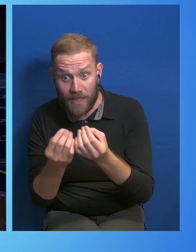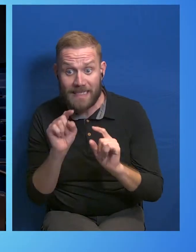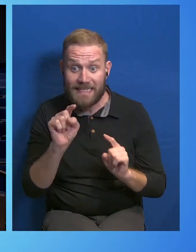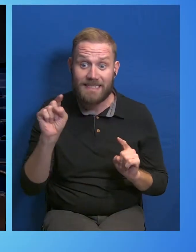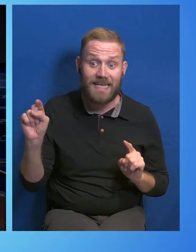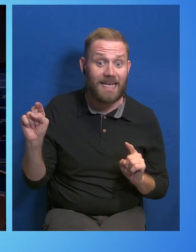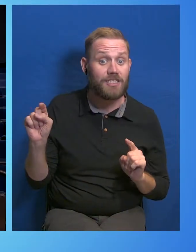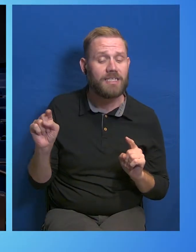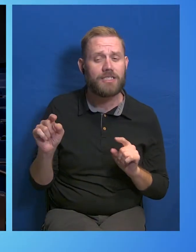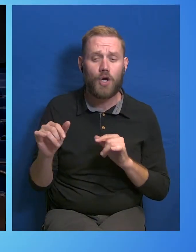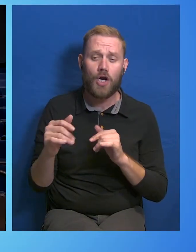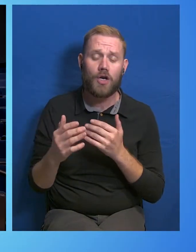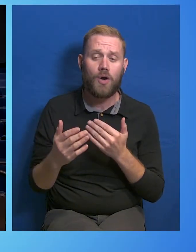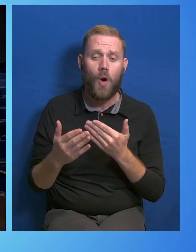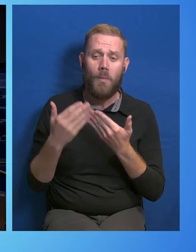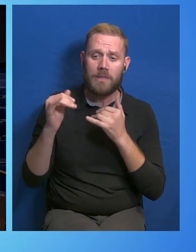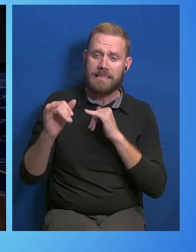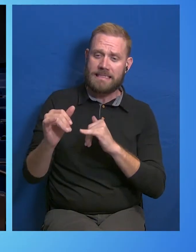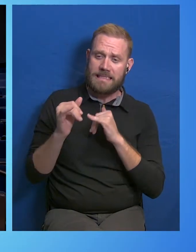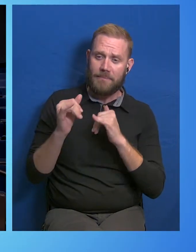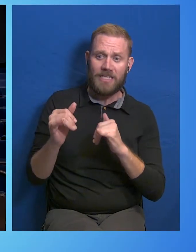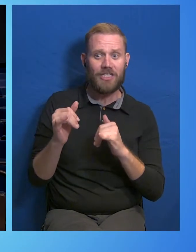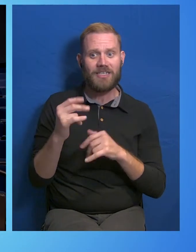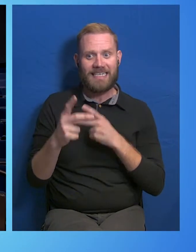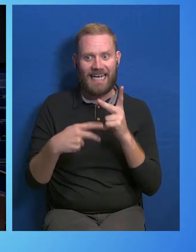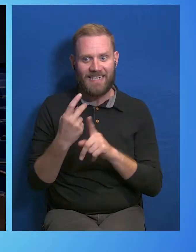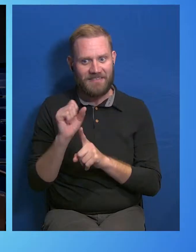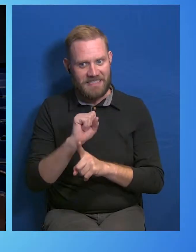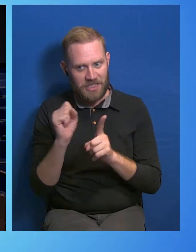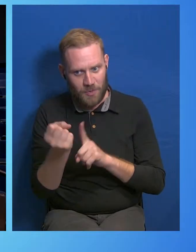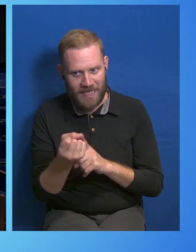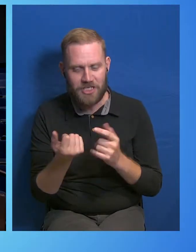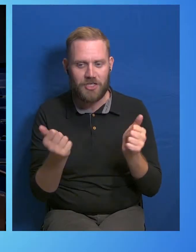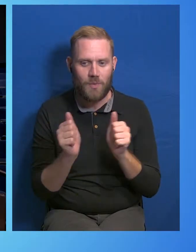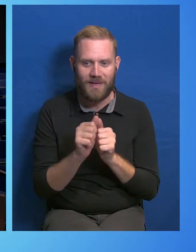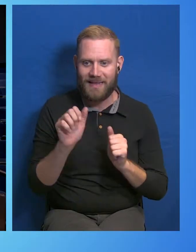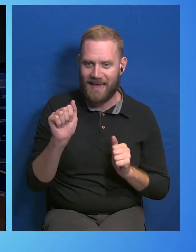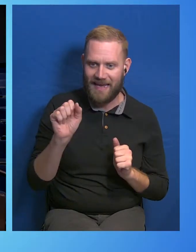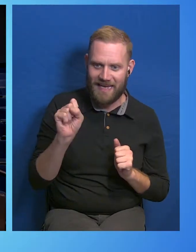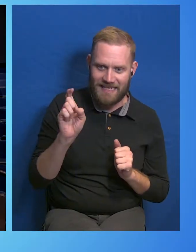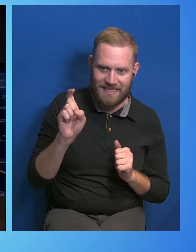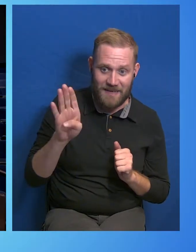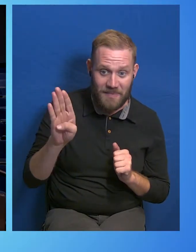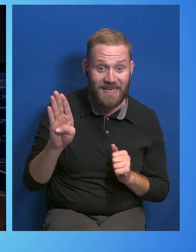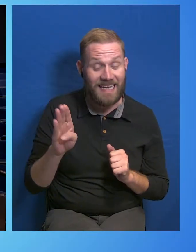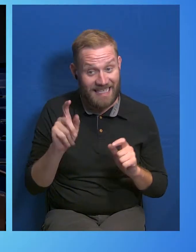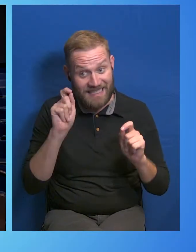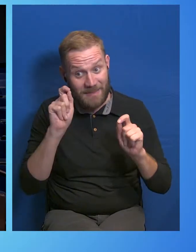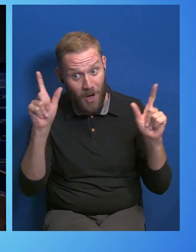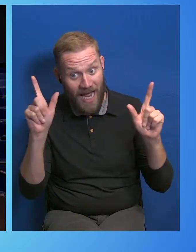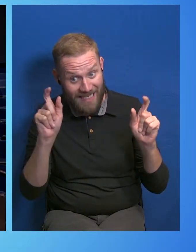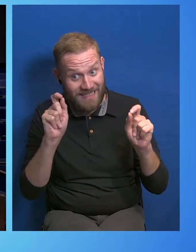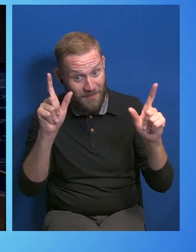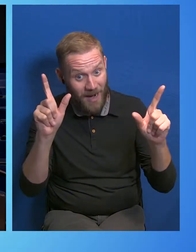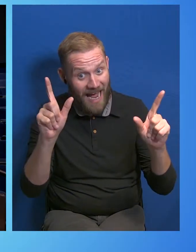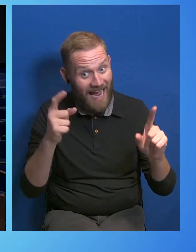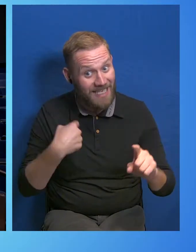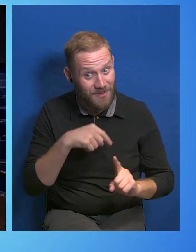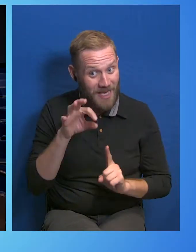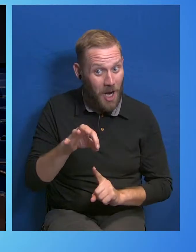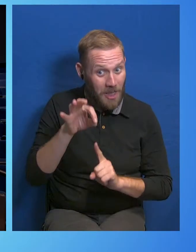perhaps similarly situated to ASDB, and surprise, surprise, we're